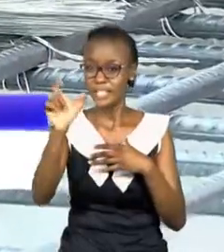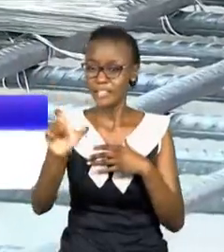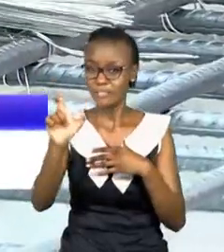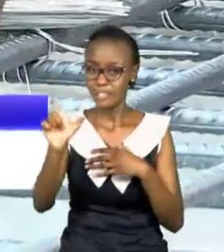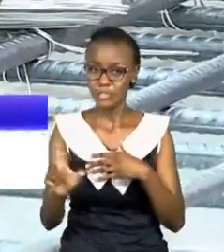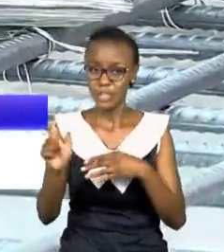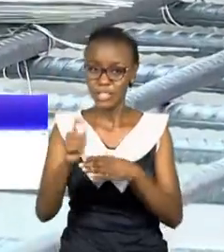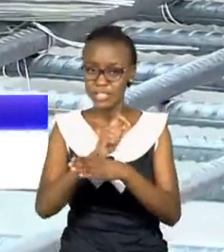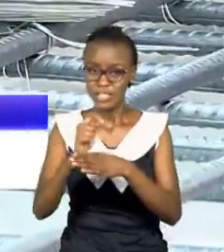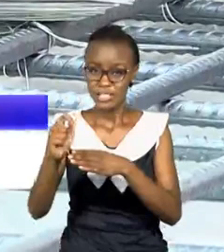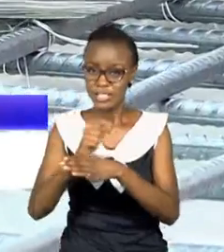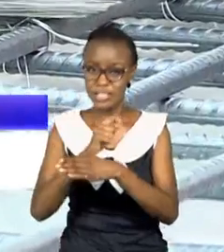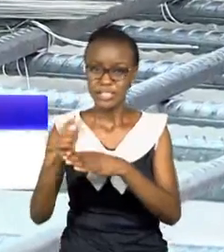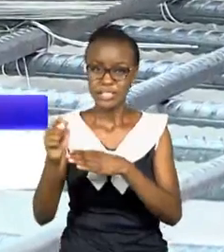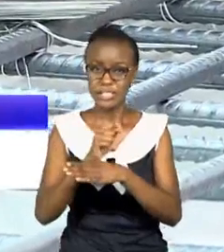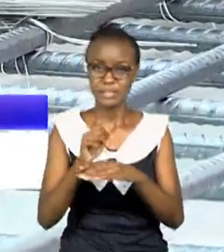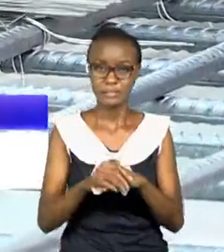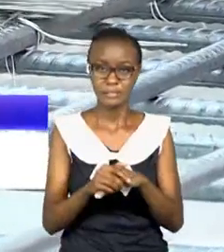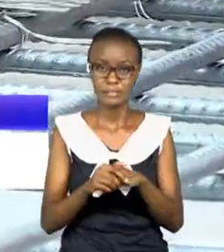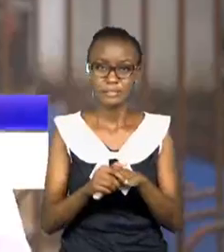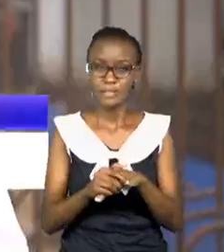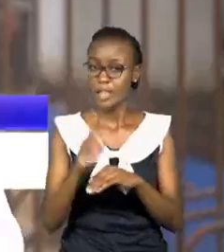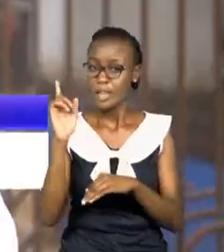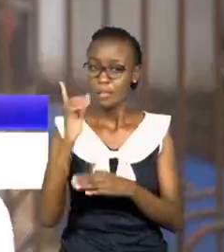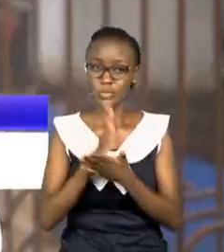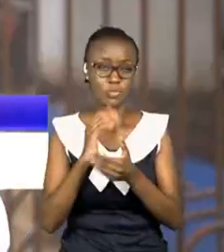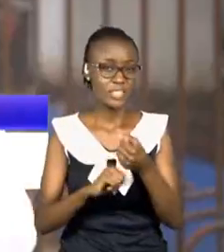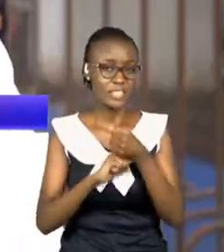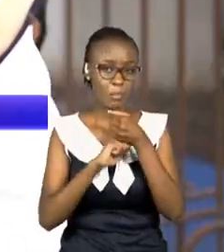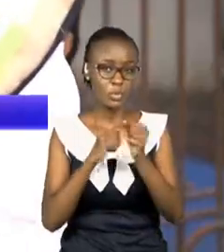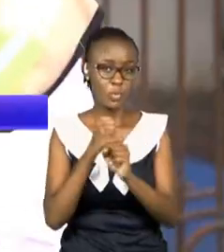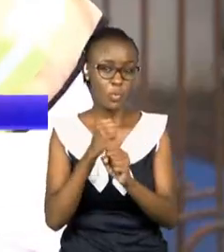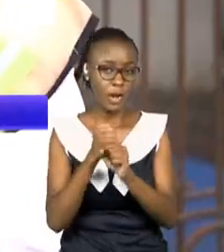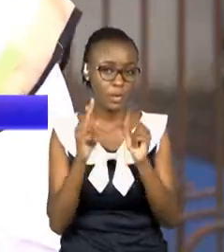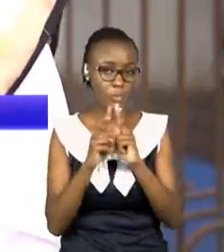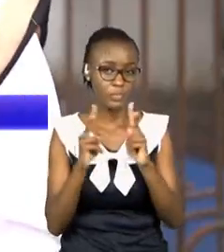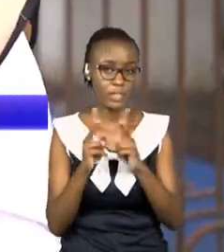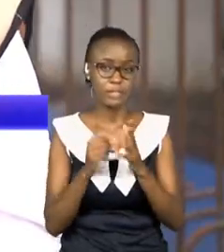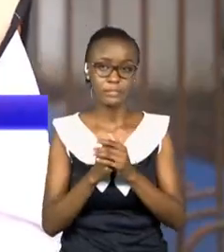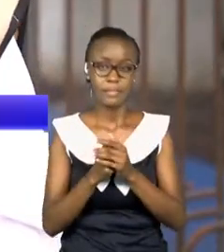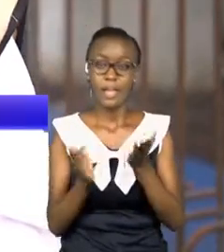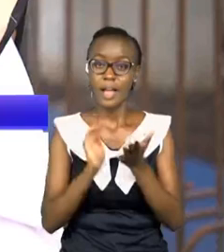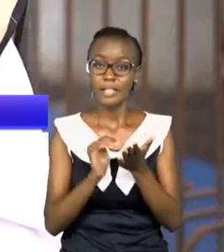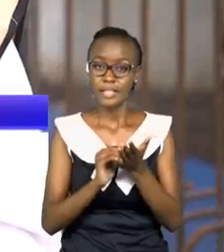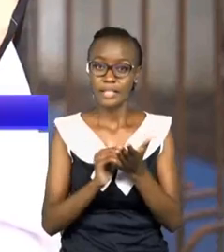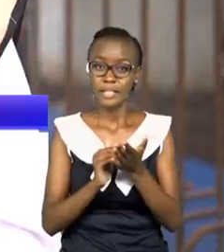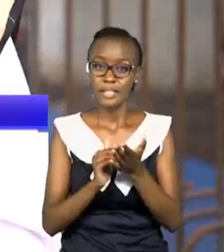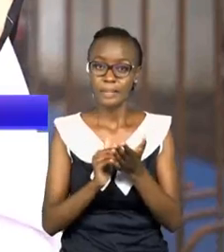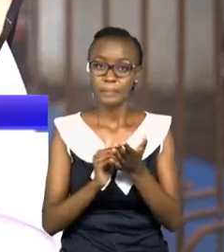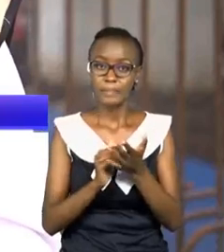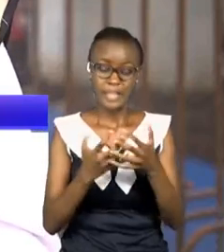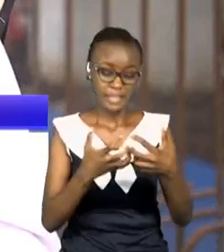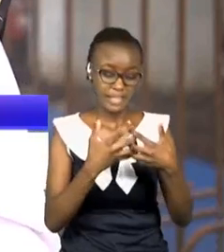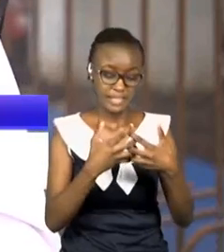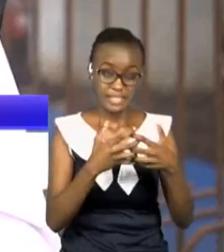trained upon venture. They have supported livelihood, and most important also is that the contractor, because